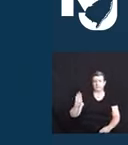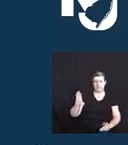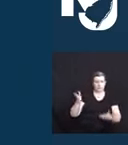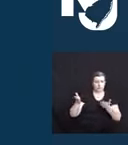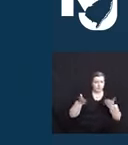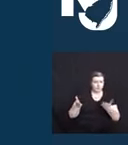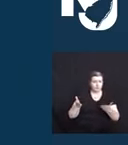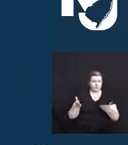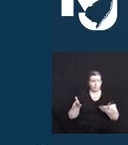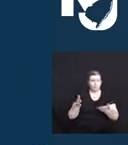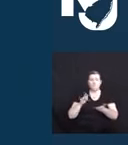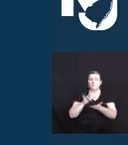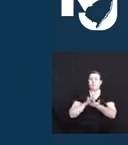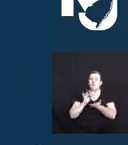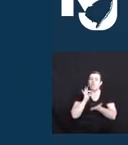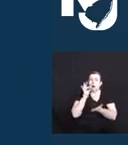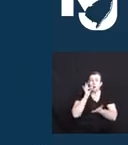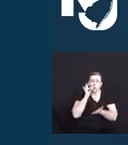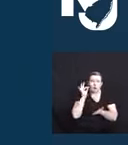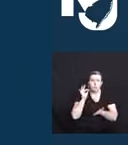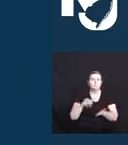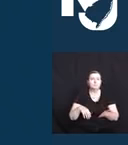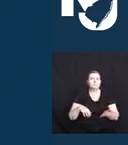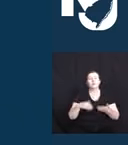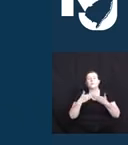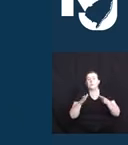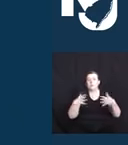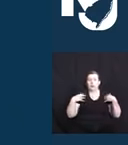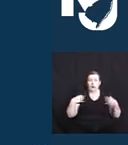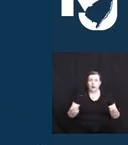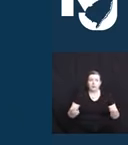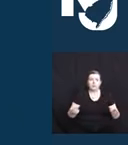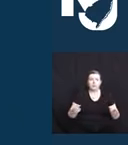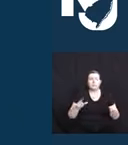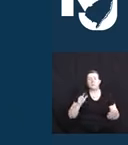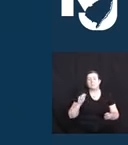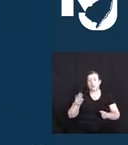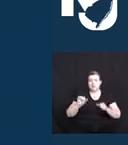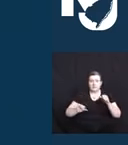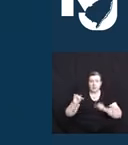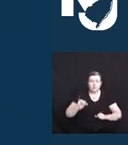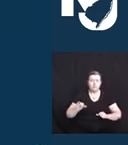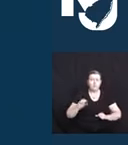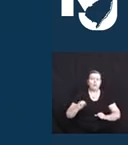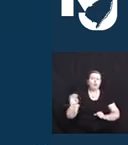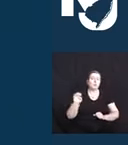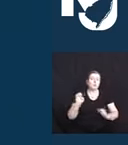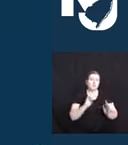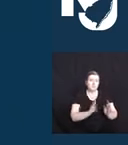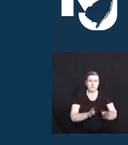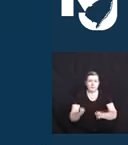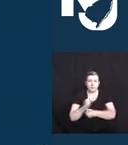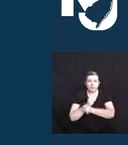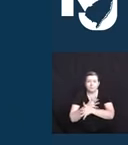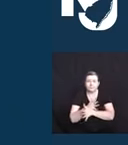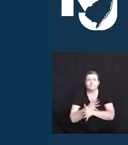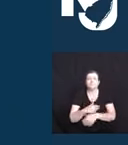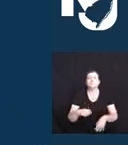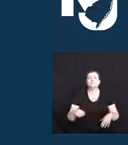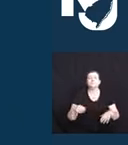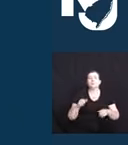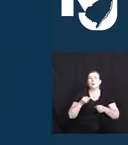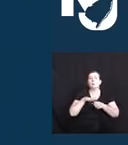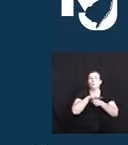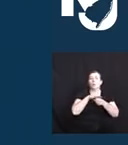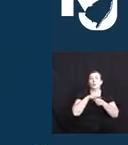program, public health infrastructure, laboratories and emergency preparedness, and the offices of local public health and